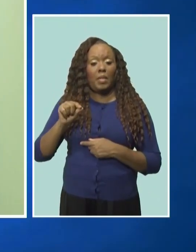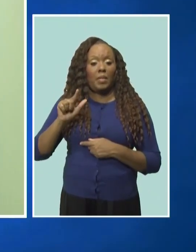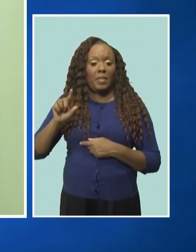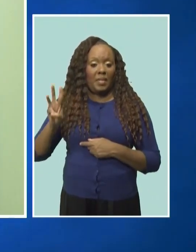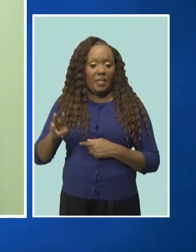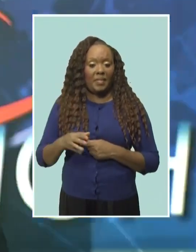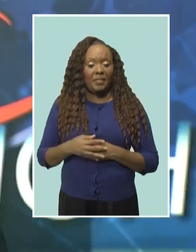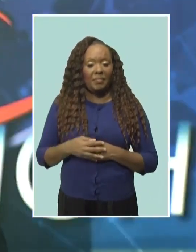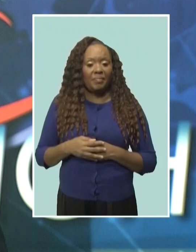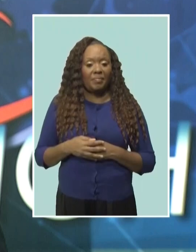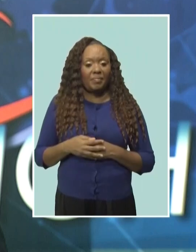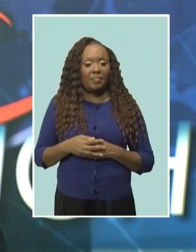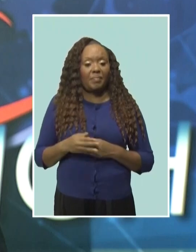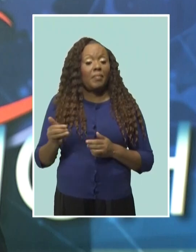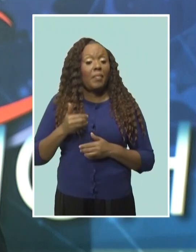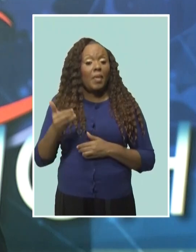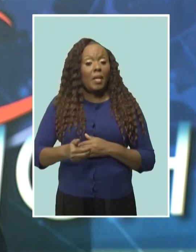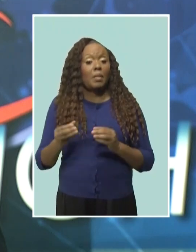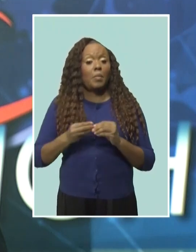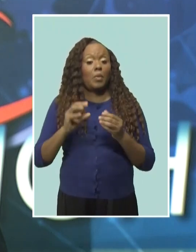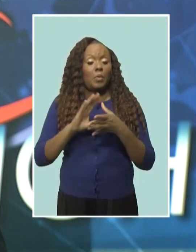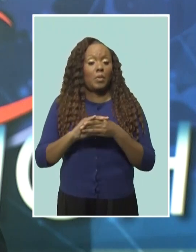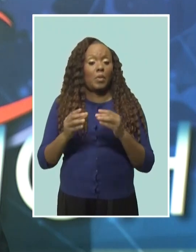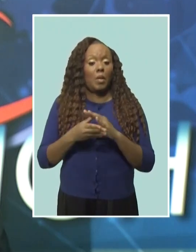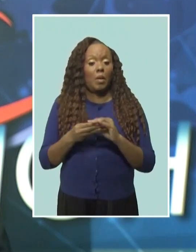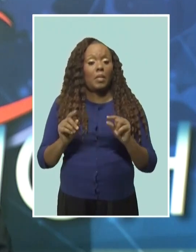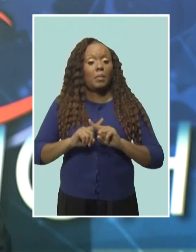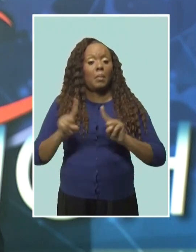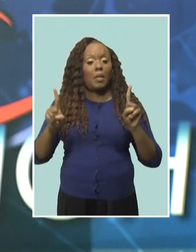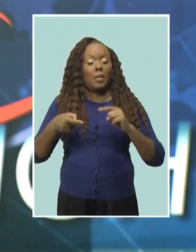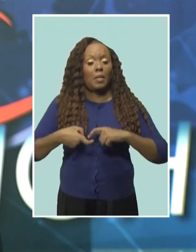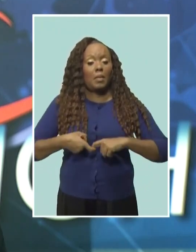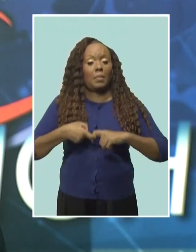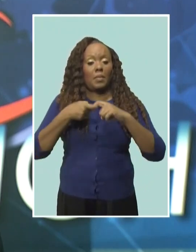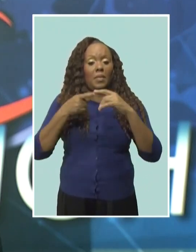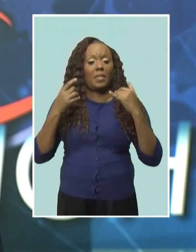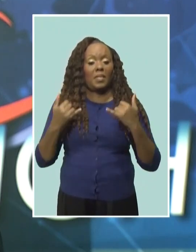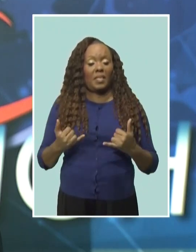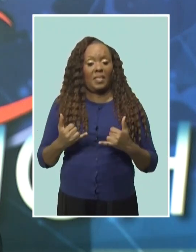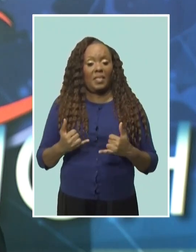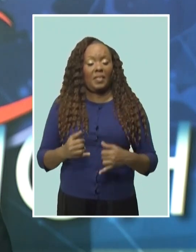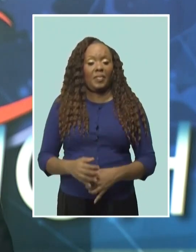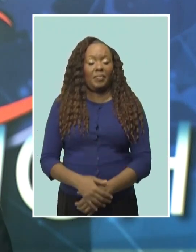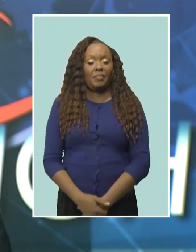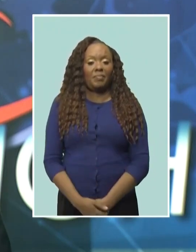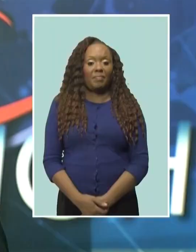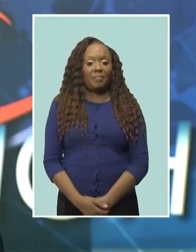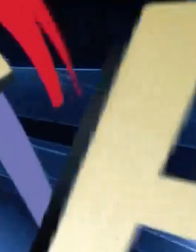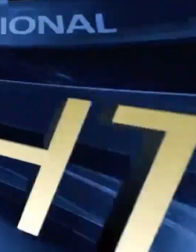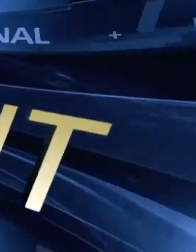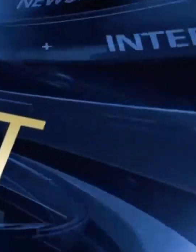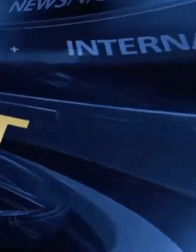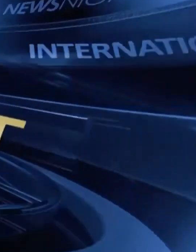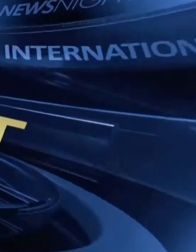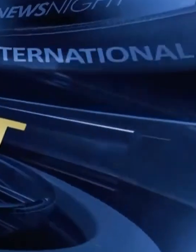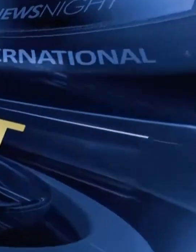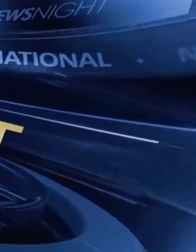CBC News. Coming up, classes to resume at Wesley Hall Junior School from tomorrow.